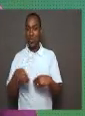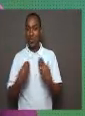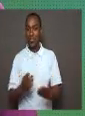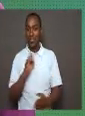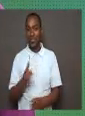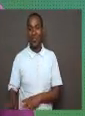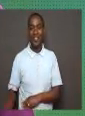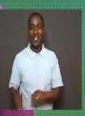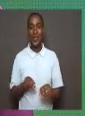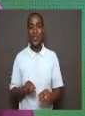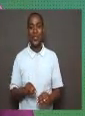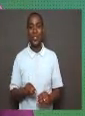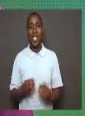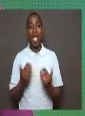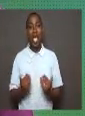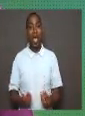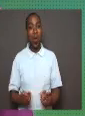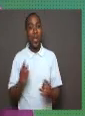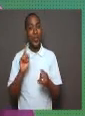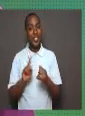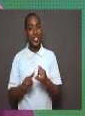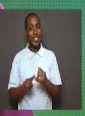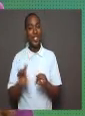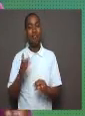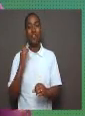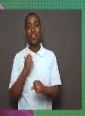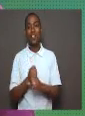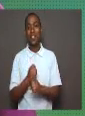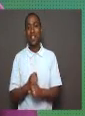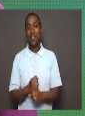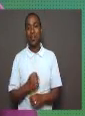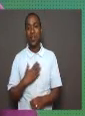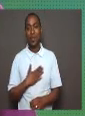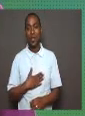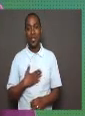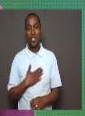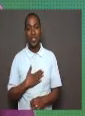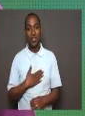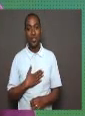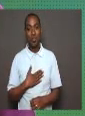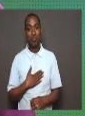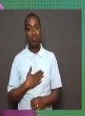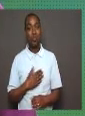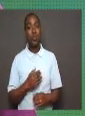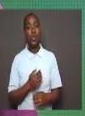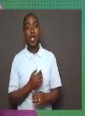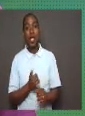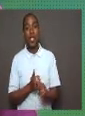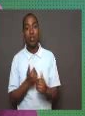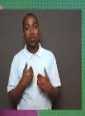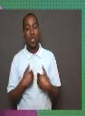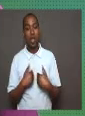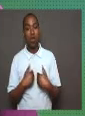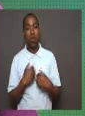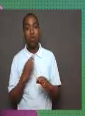Students, for our last activity, please describe the function of the